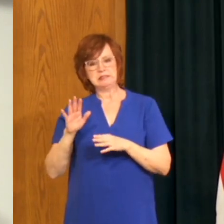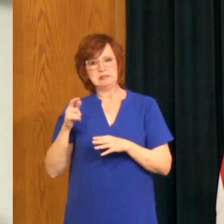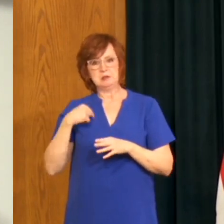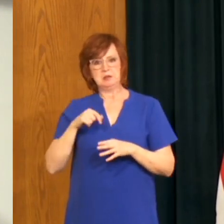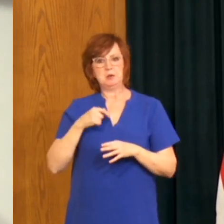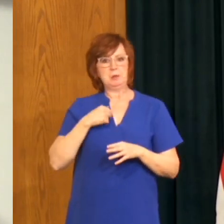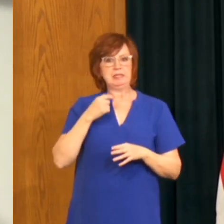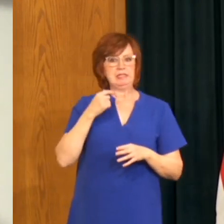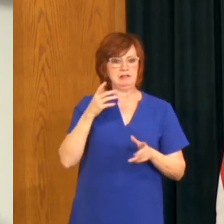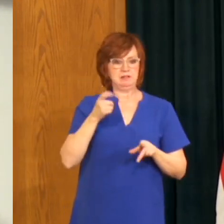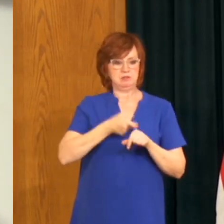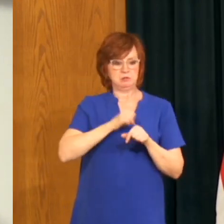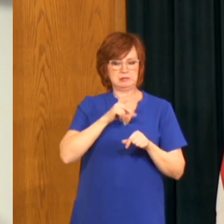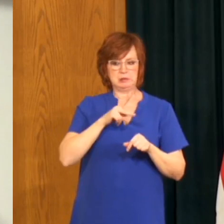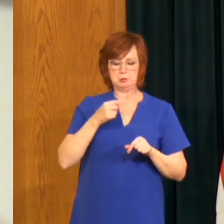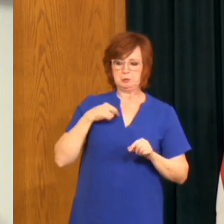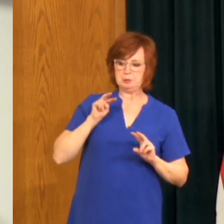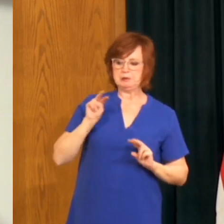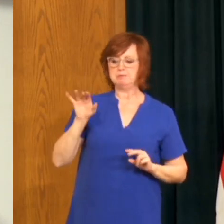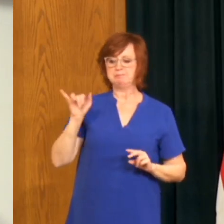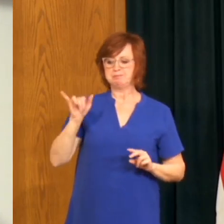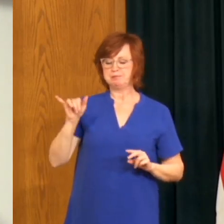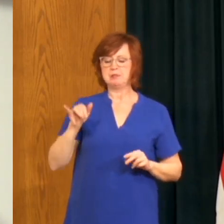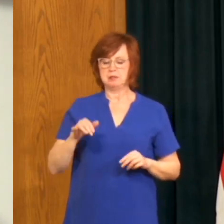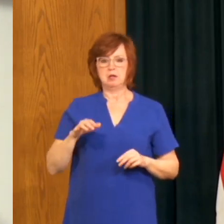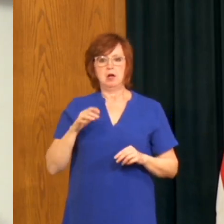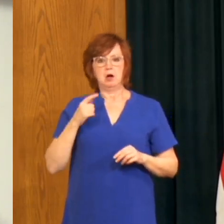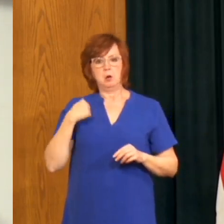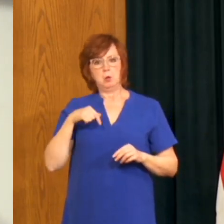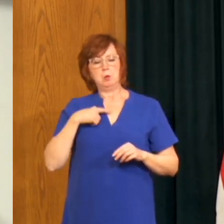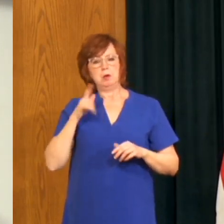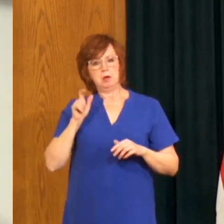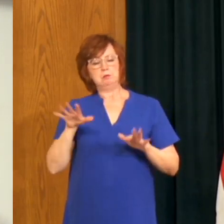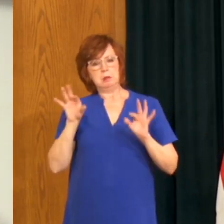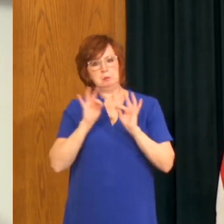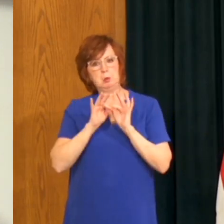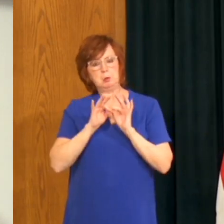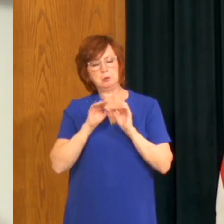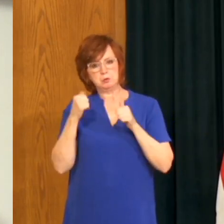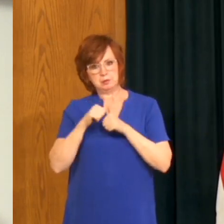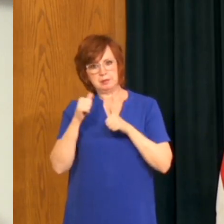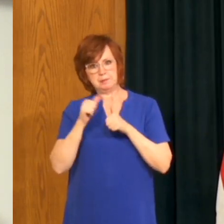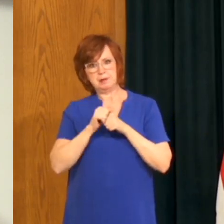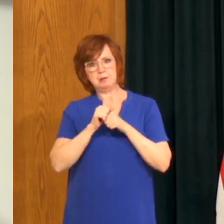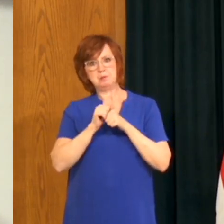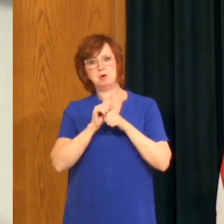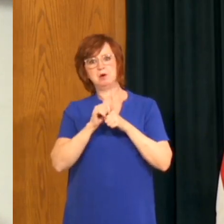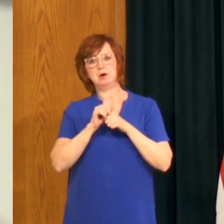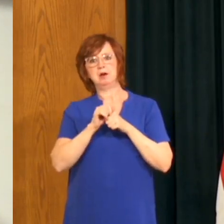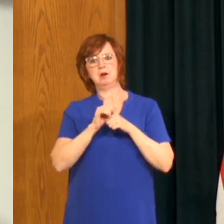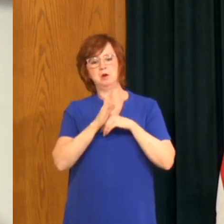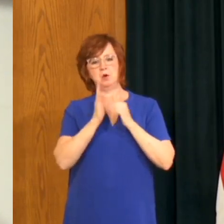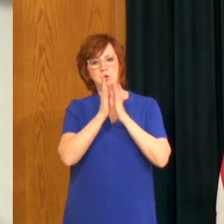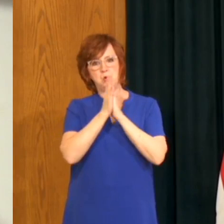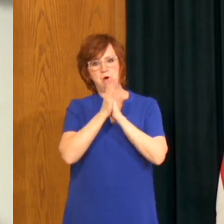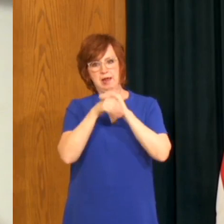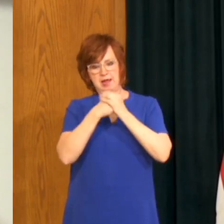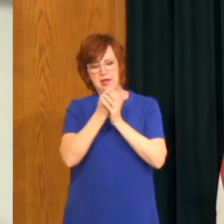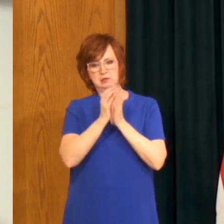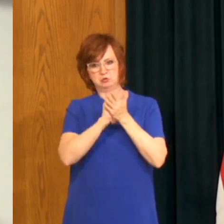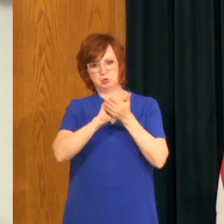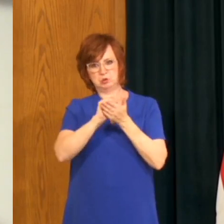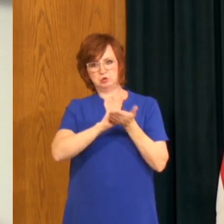needs to be some guidance around hand sanitization and so forth. They're probably low risk right now with the low case numbers.